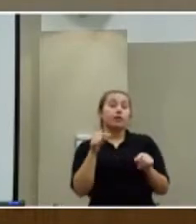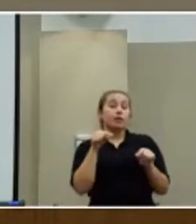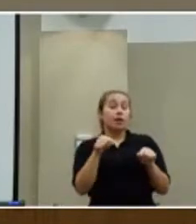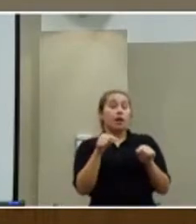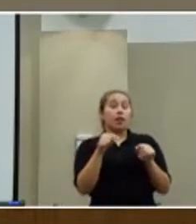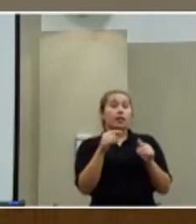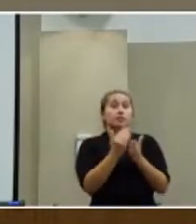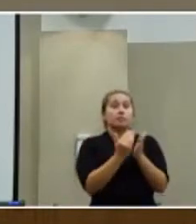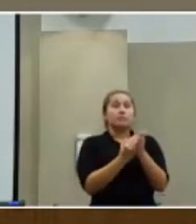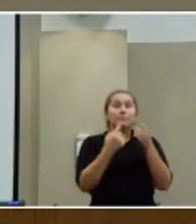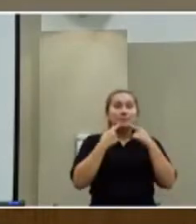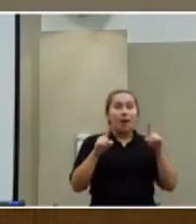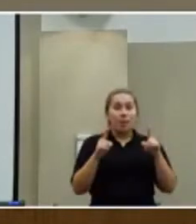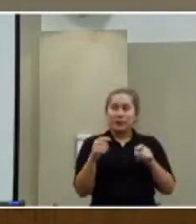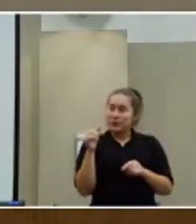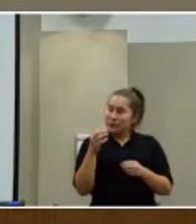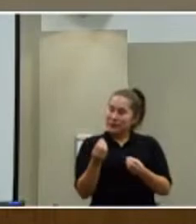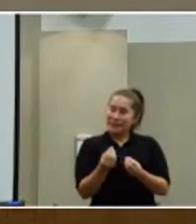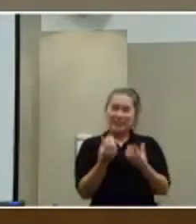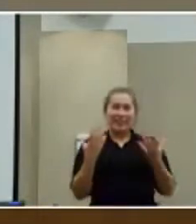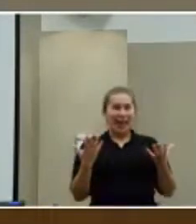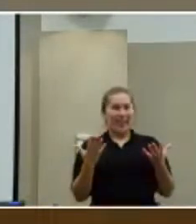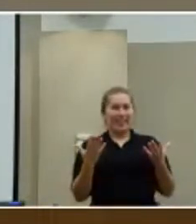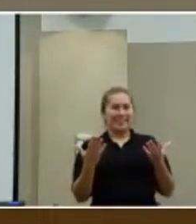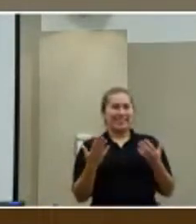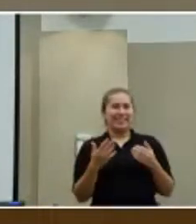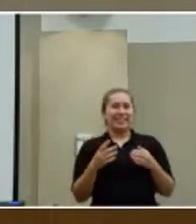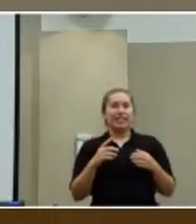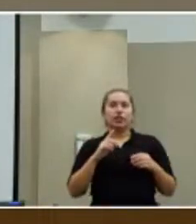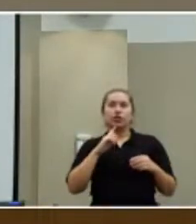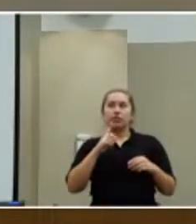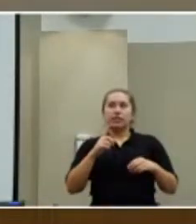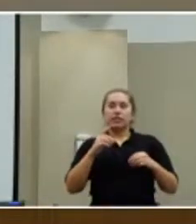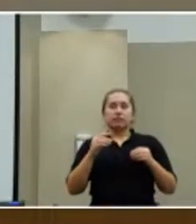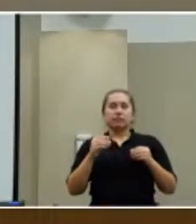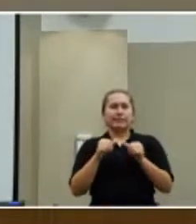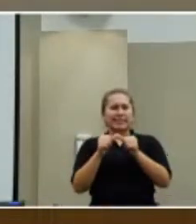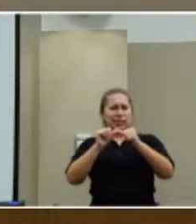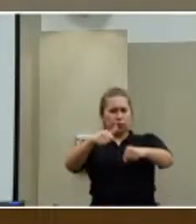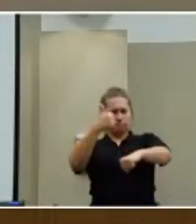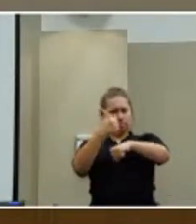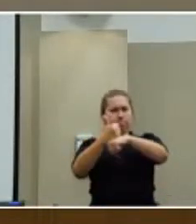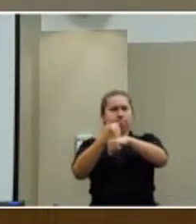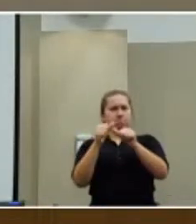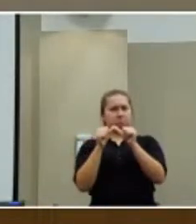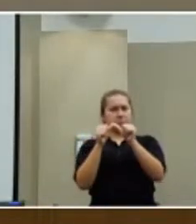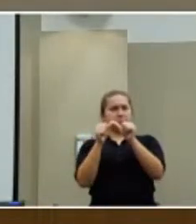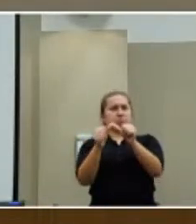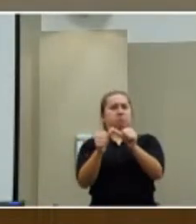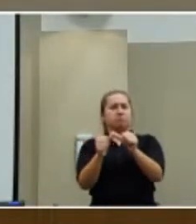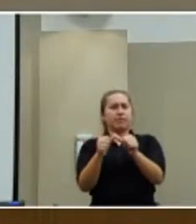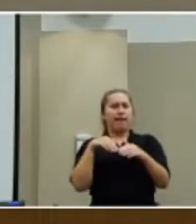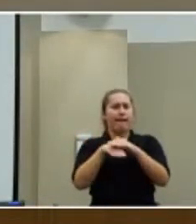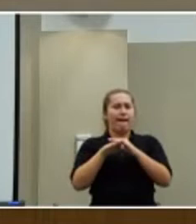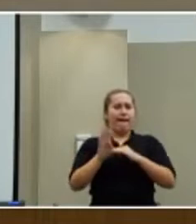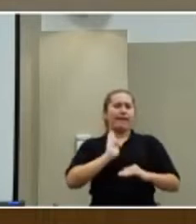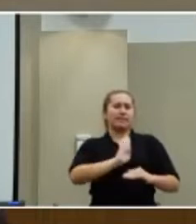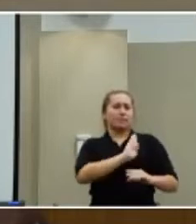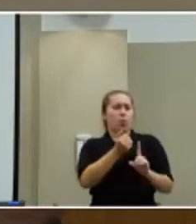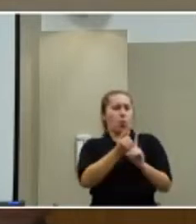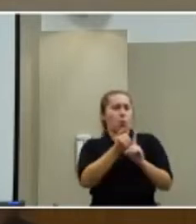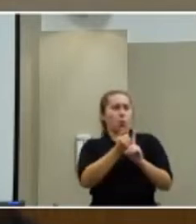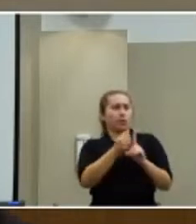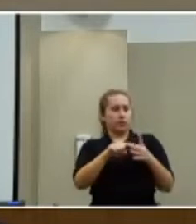an awful lot and further solidified the Access Board as a leading source of information